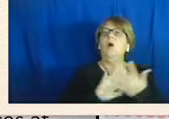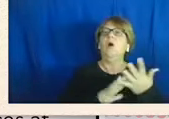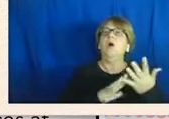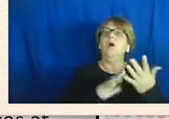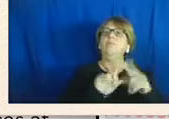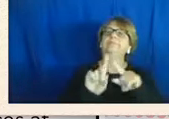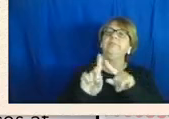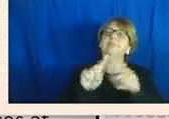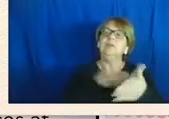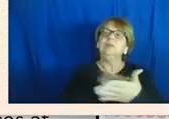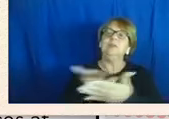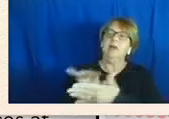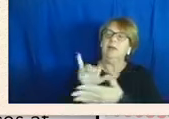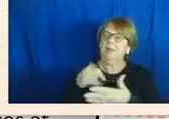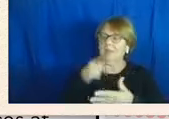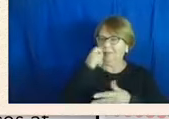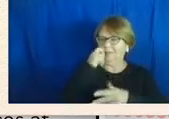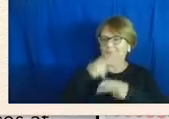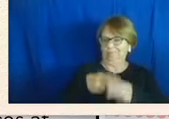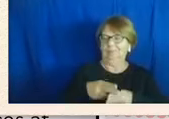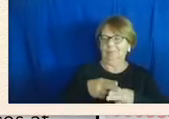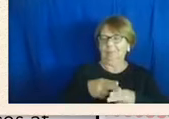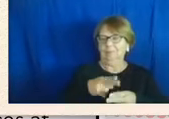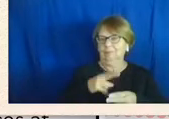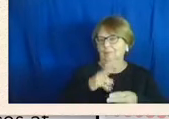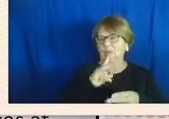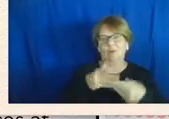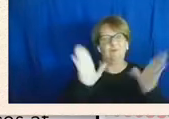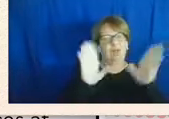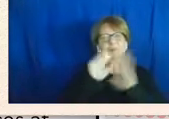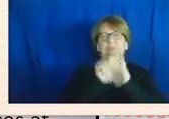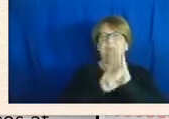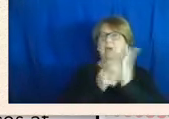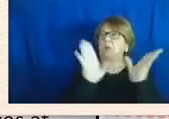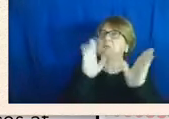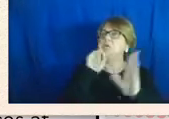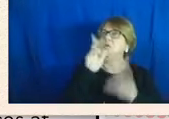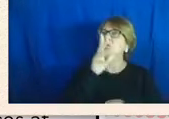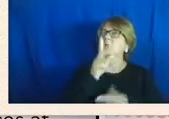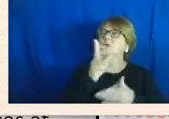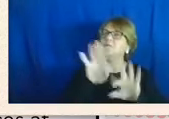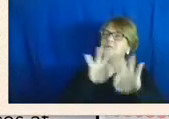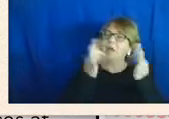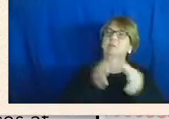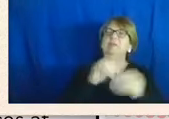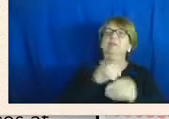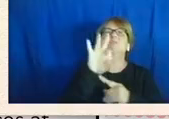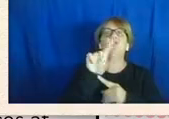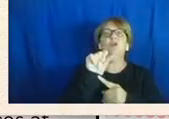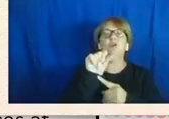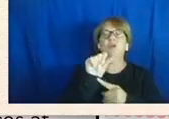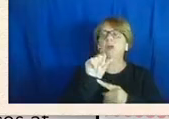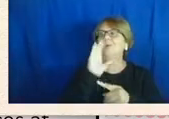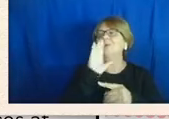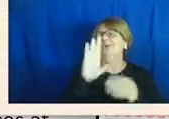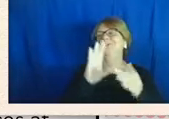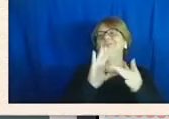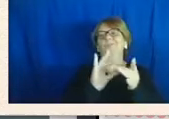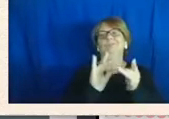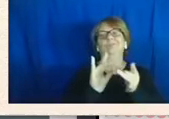are available statewide to families in Florida. And I'll talk about them in turn very